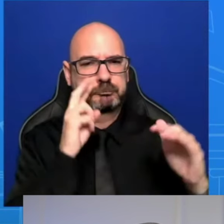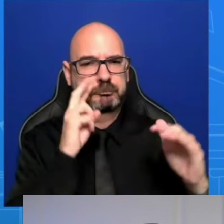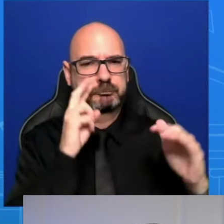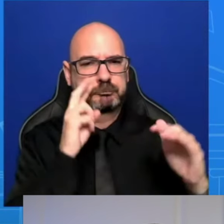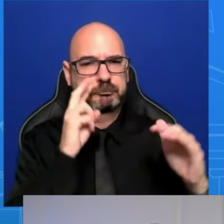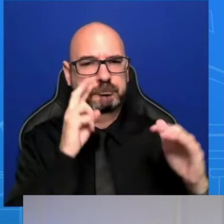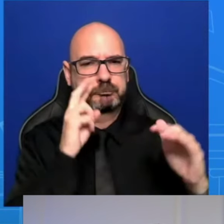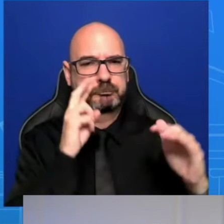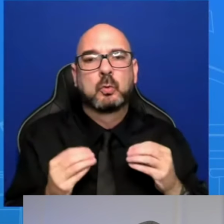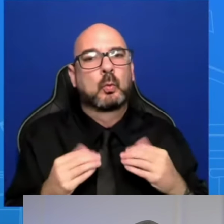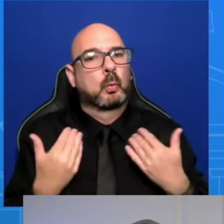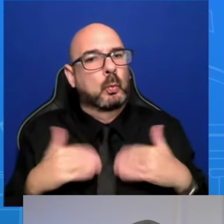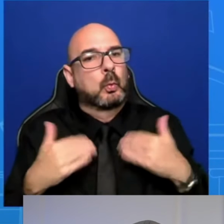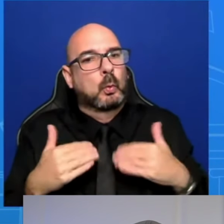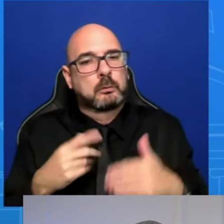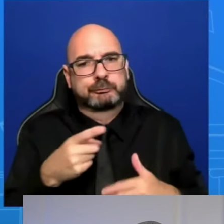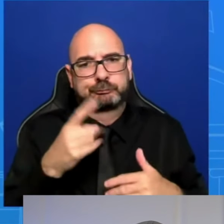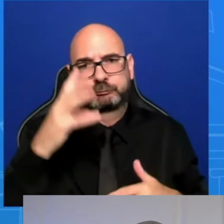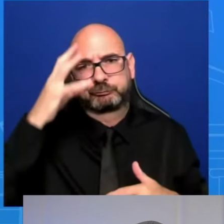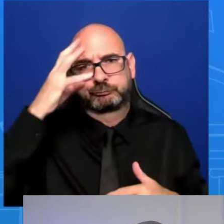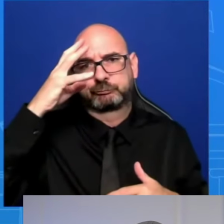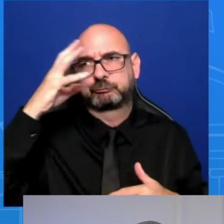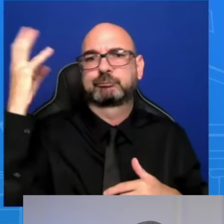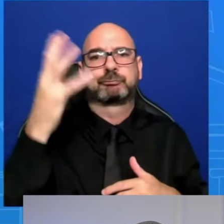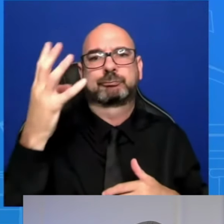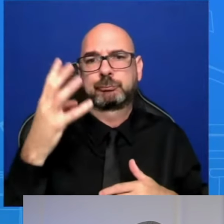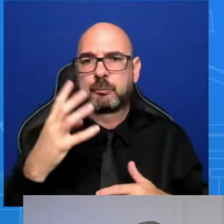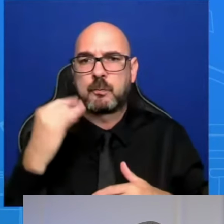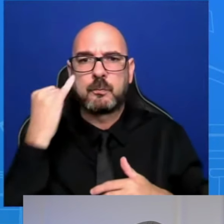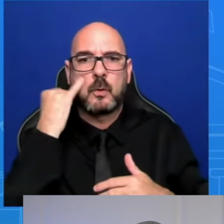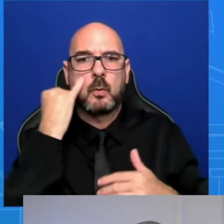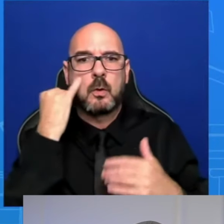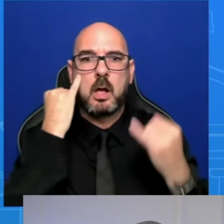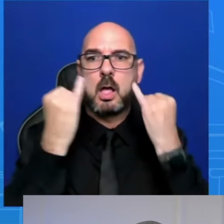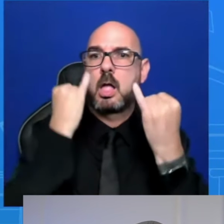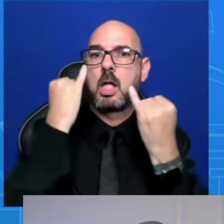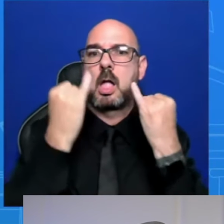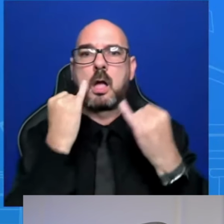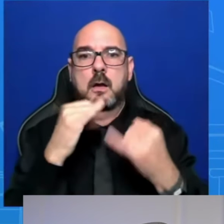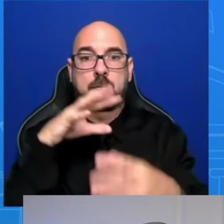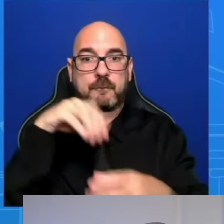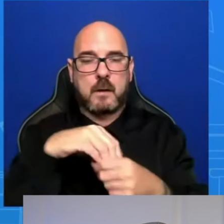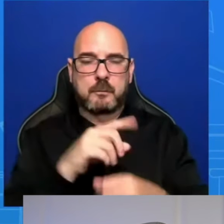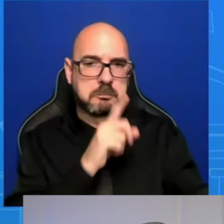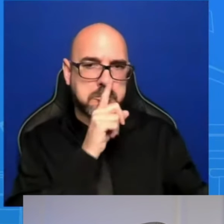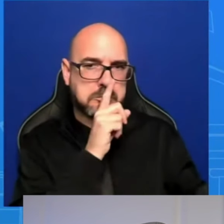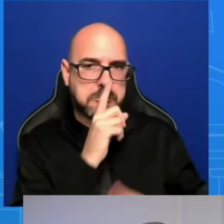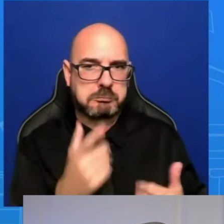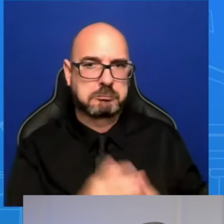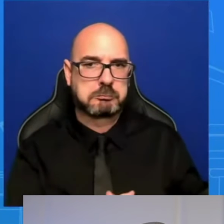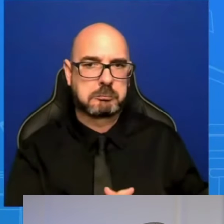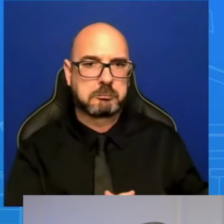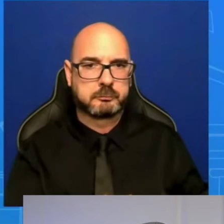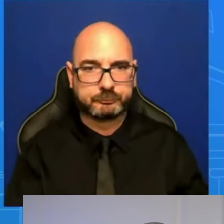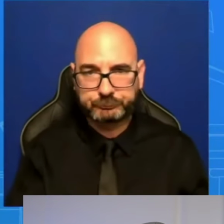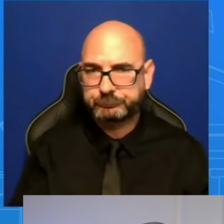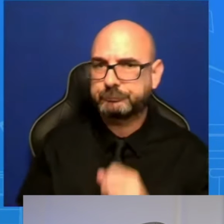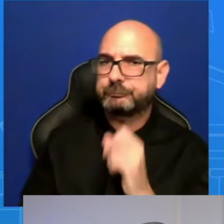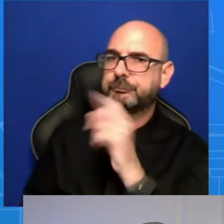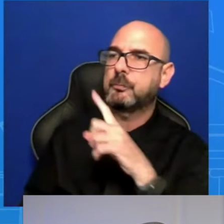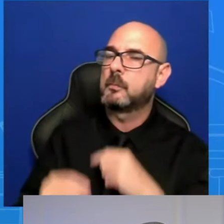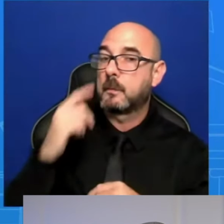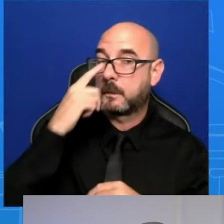response to a lot of the stuff that took place. Thanks. John, has President Biden considered maybe beefing up the public